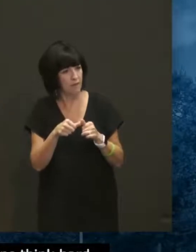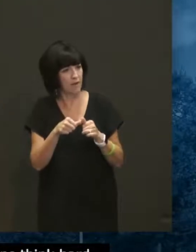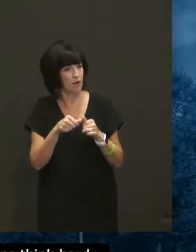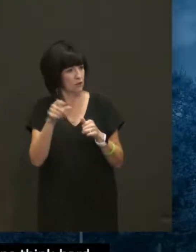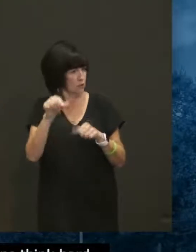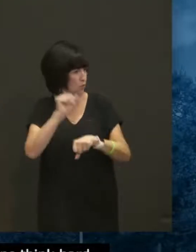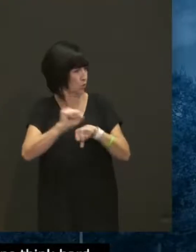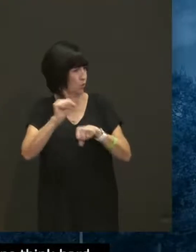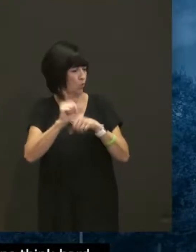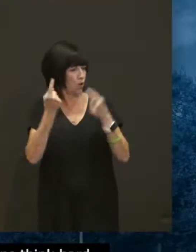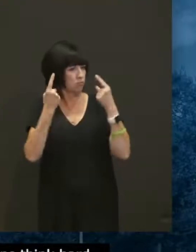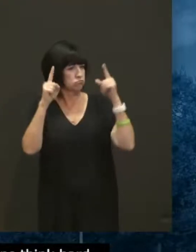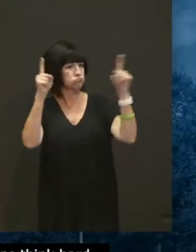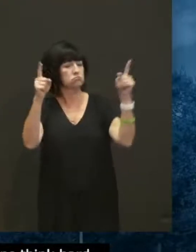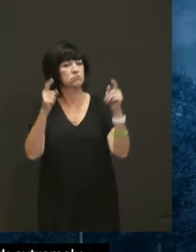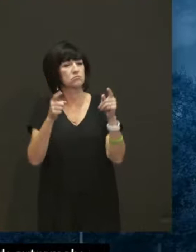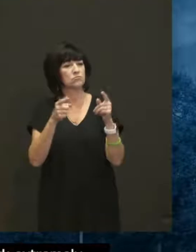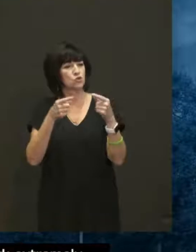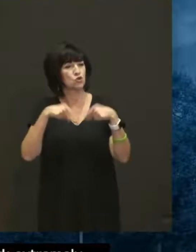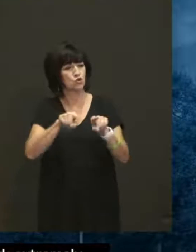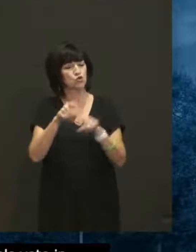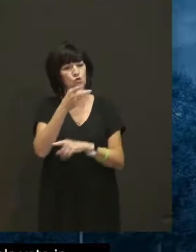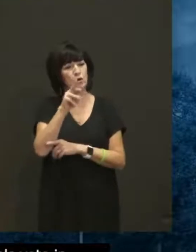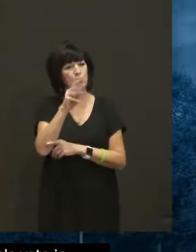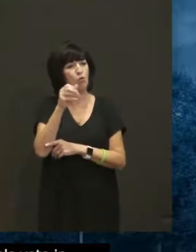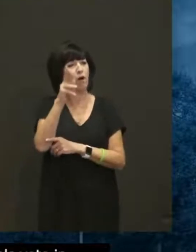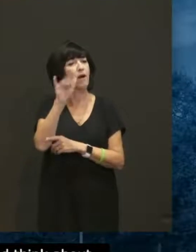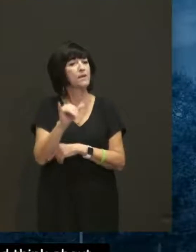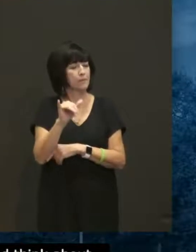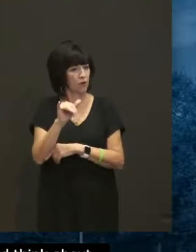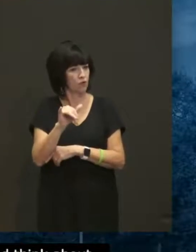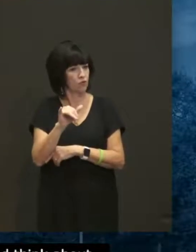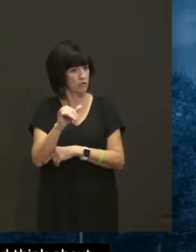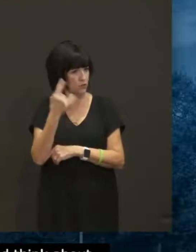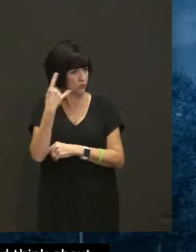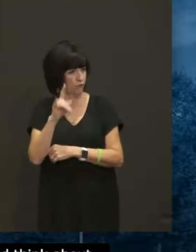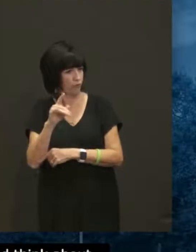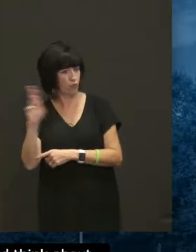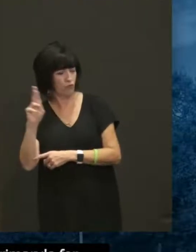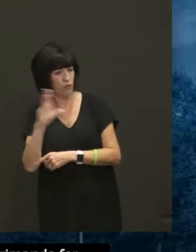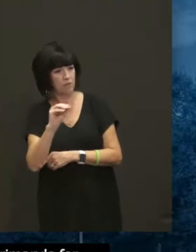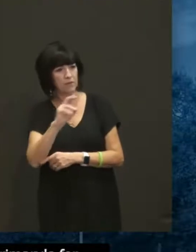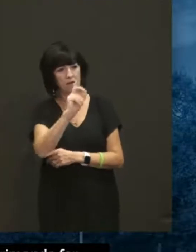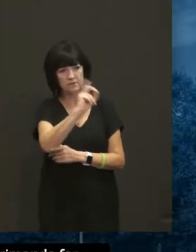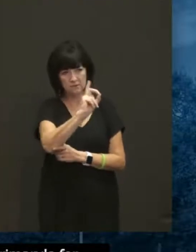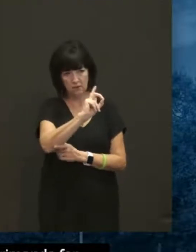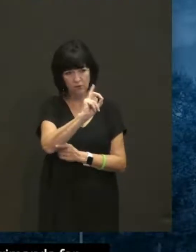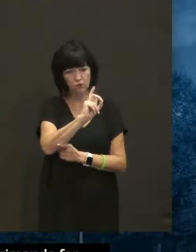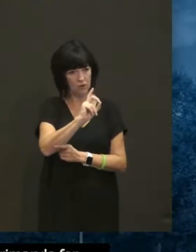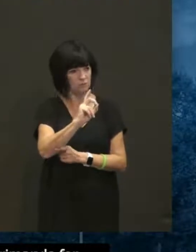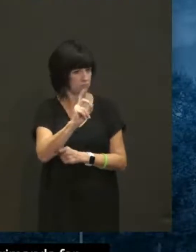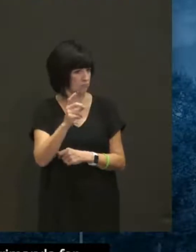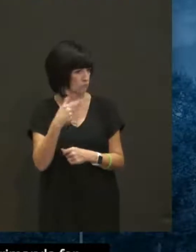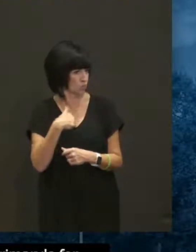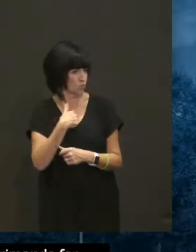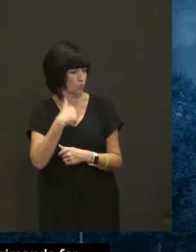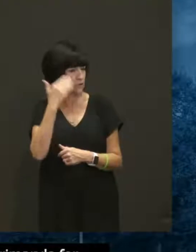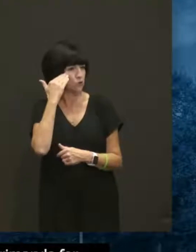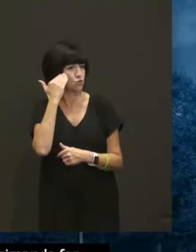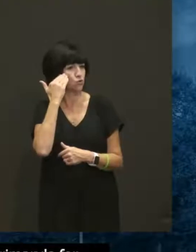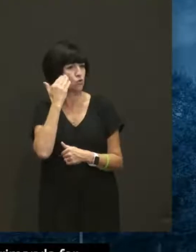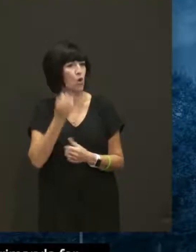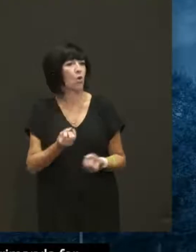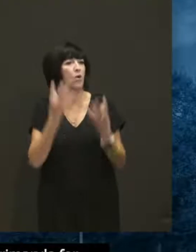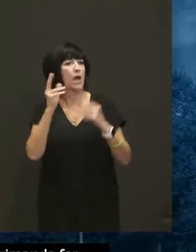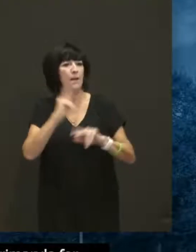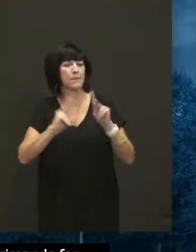the primaries, both for Democrats and Republicans. We know there's considerable interest in doing that because we know the number of people that